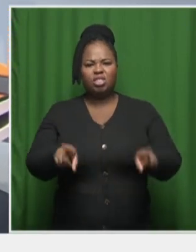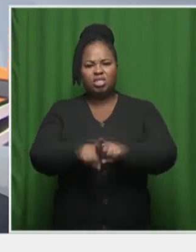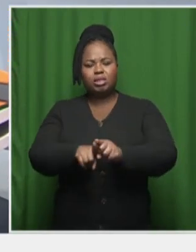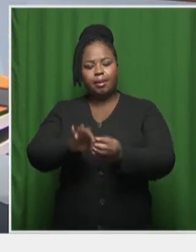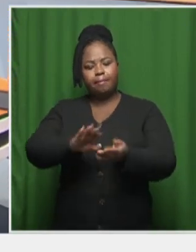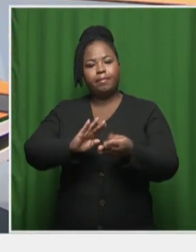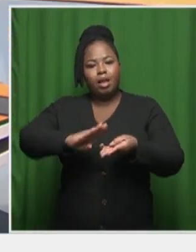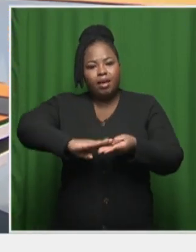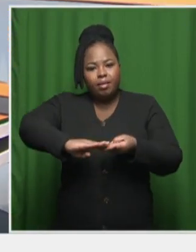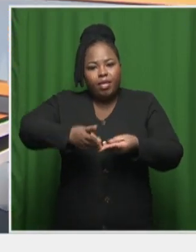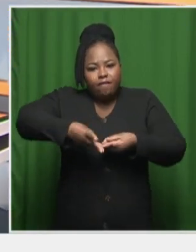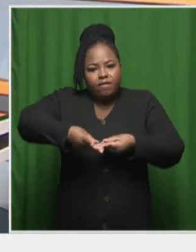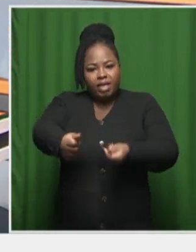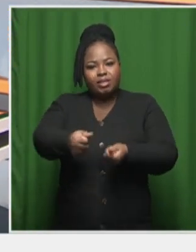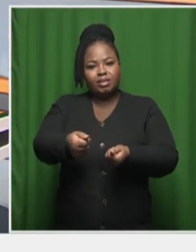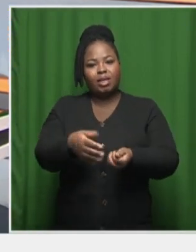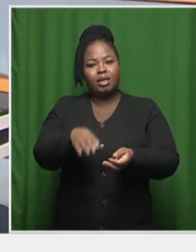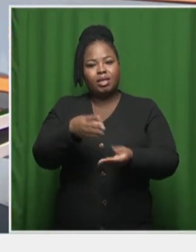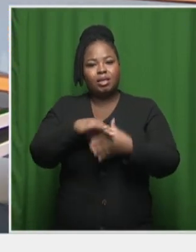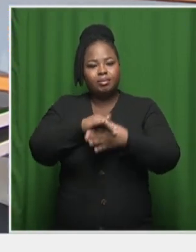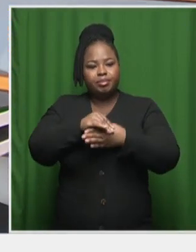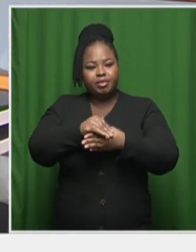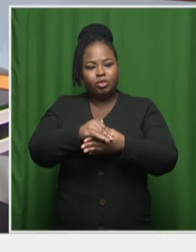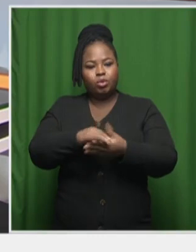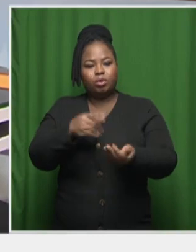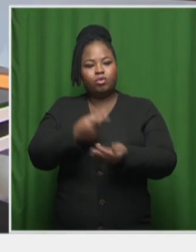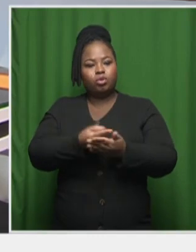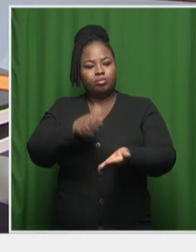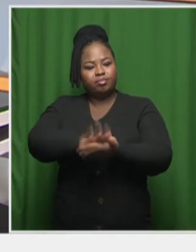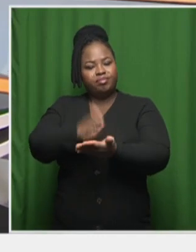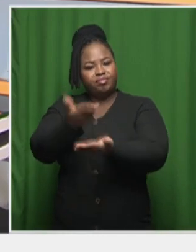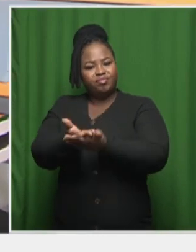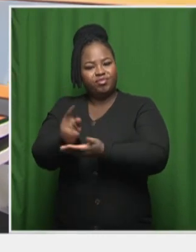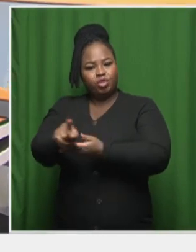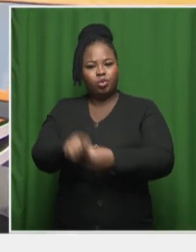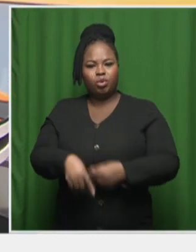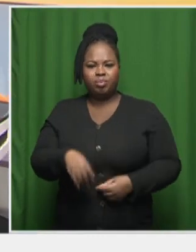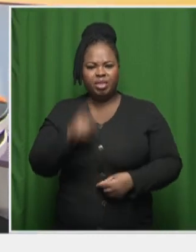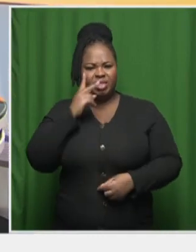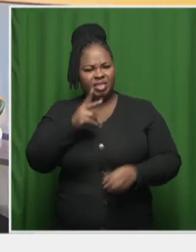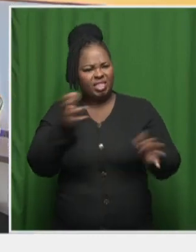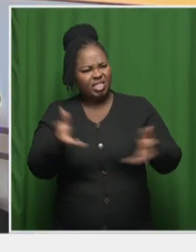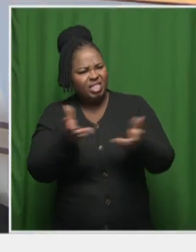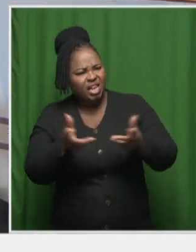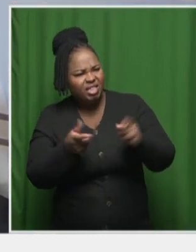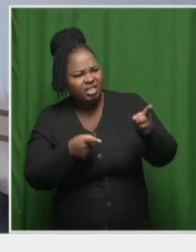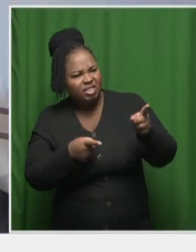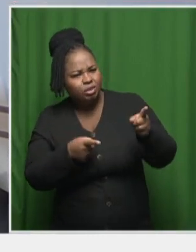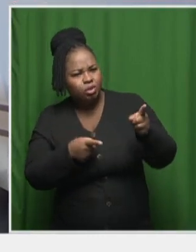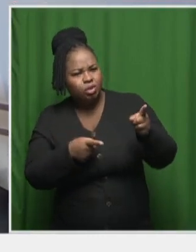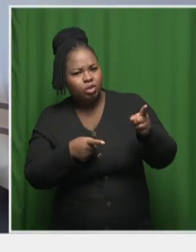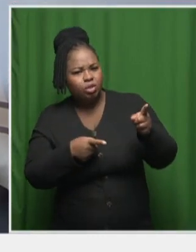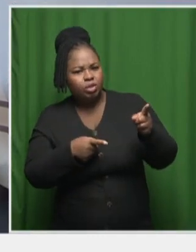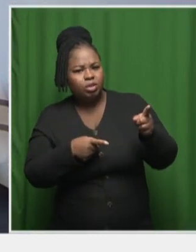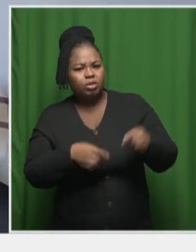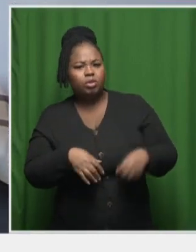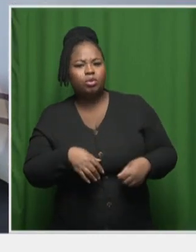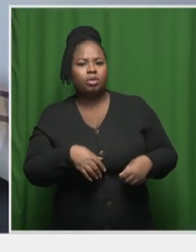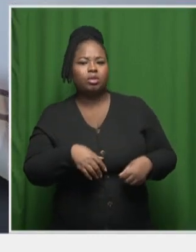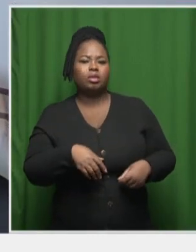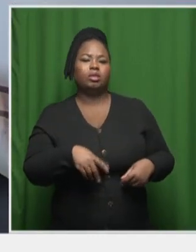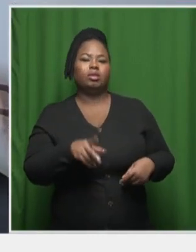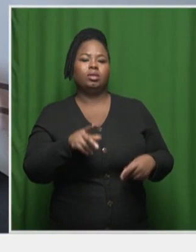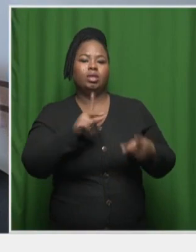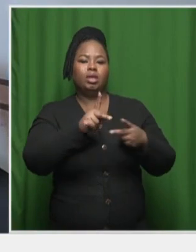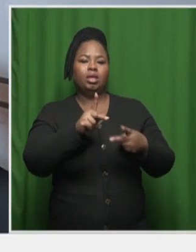patty and then eat it with a burger roll. And even that salad, you know, I'm looking at chickpeas. I'm seeing, is that quinoa that I'm looking at? It's a couscous and quinoa, it's a couscous